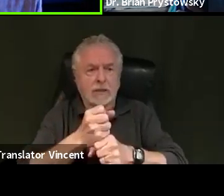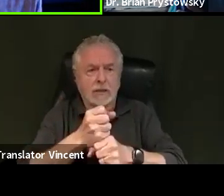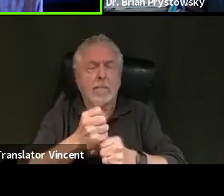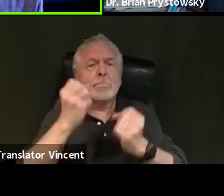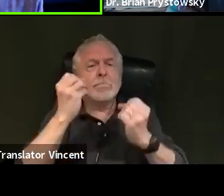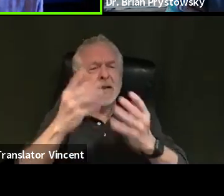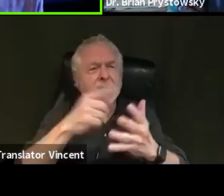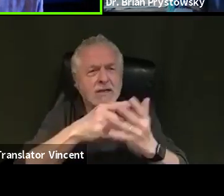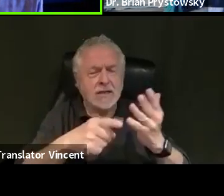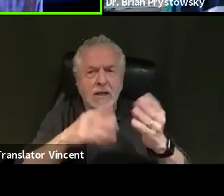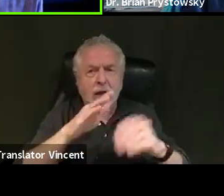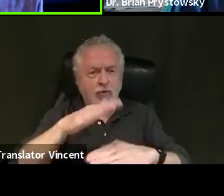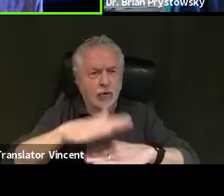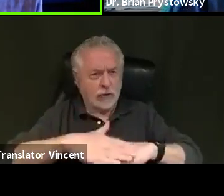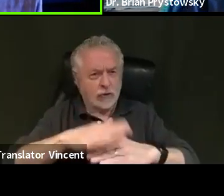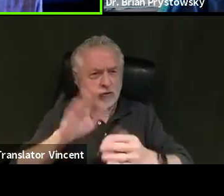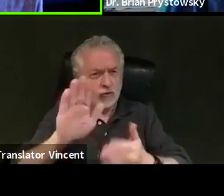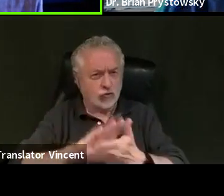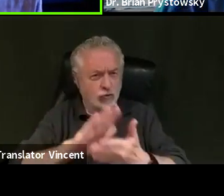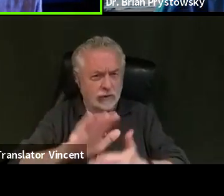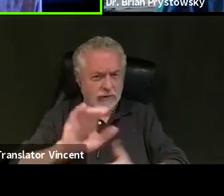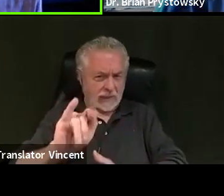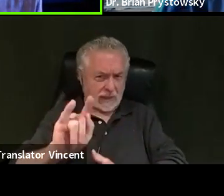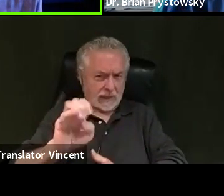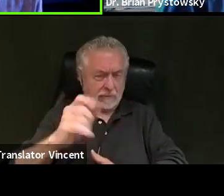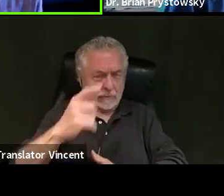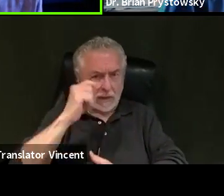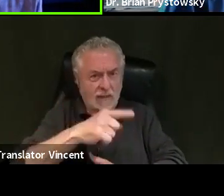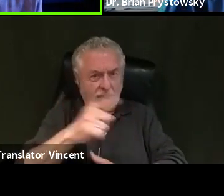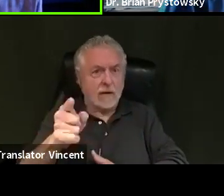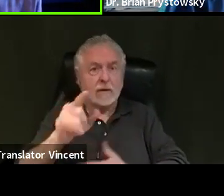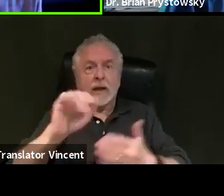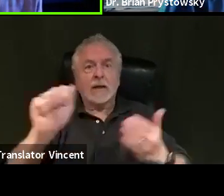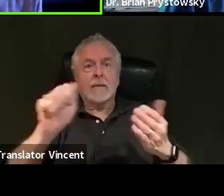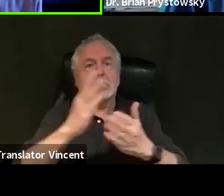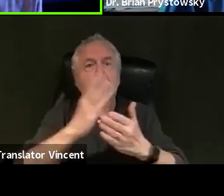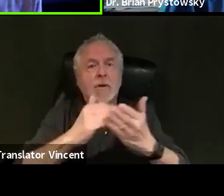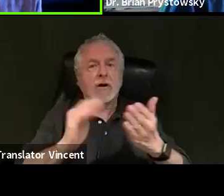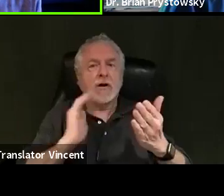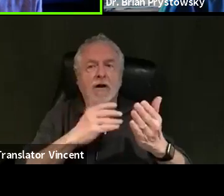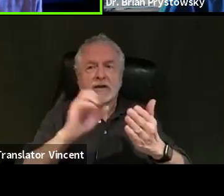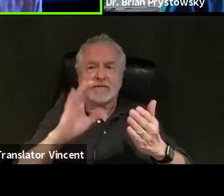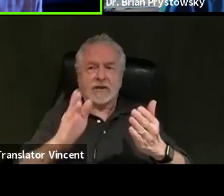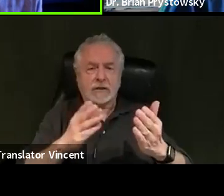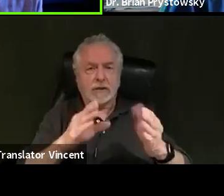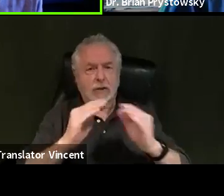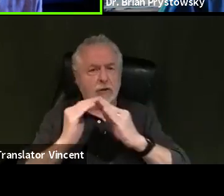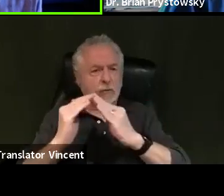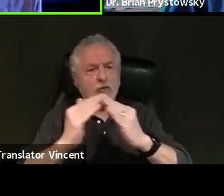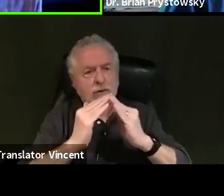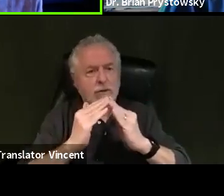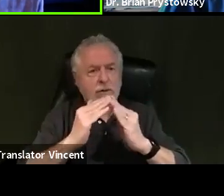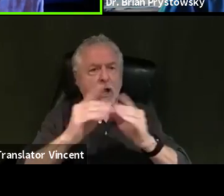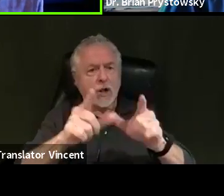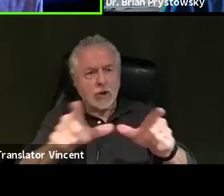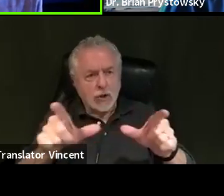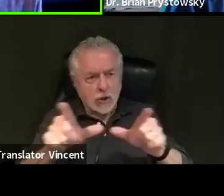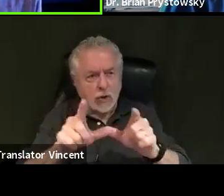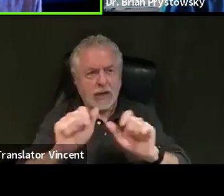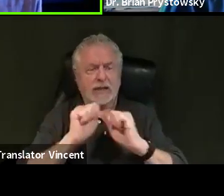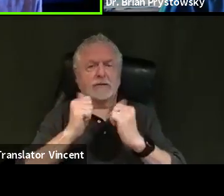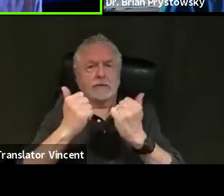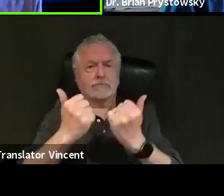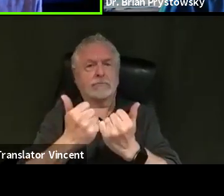of the clinics are on school sites, and the reason they're at school sites is because they are a part of our civic community local